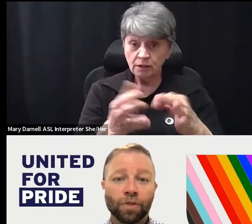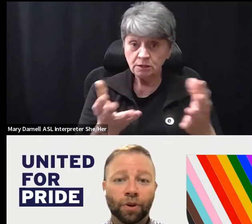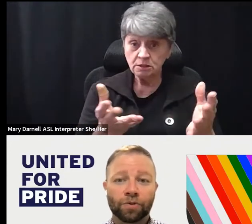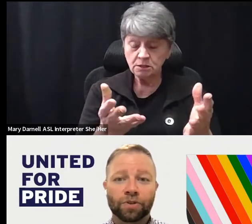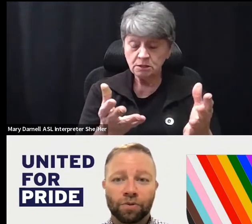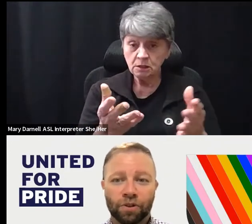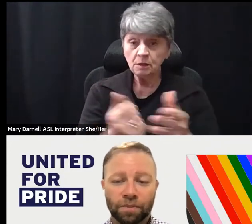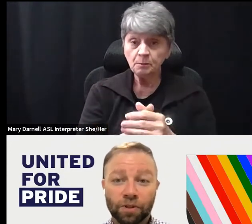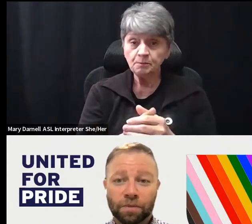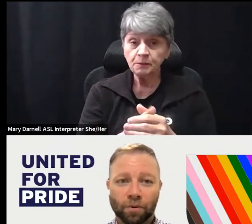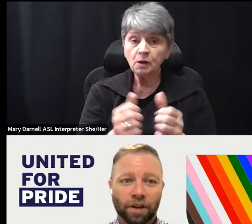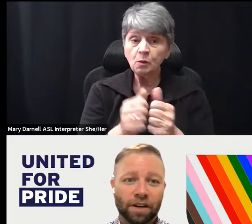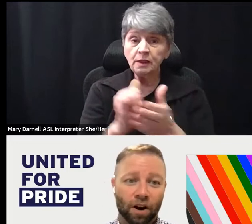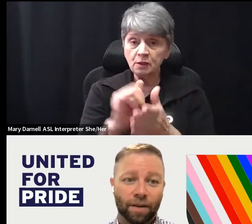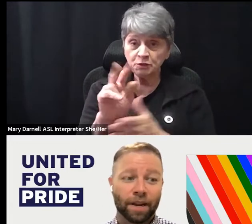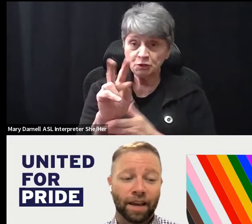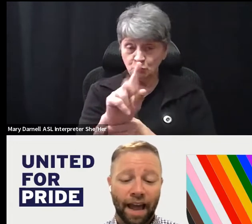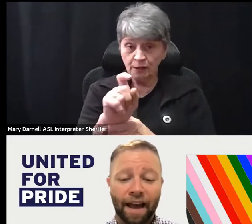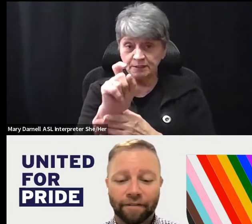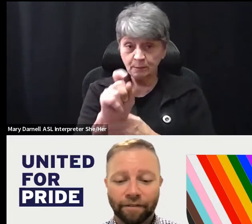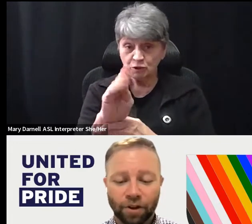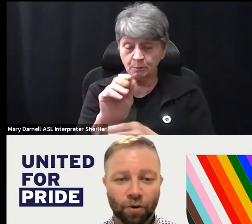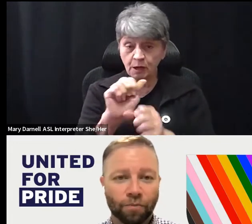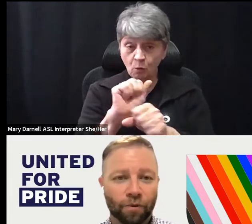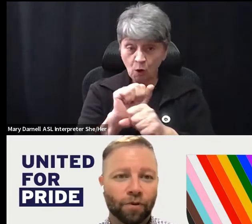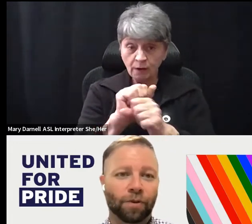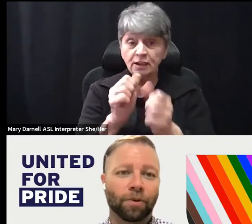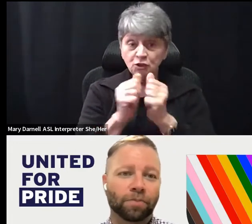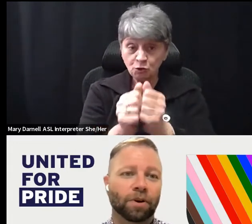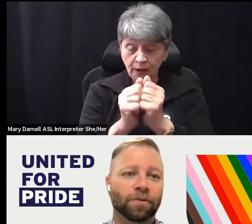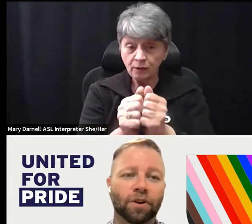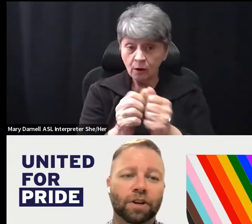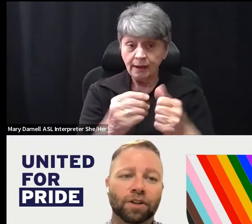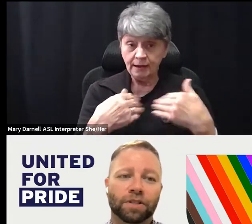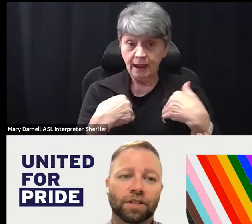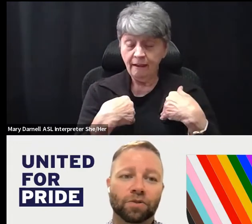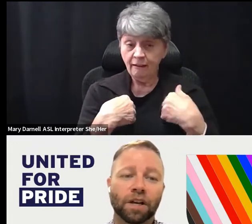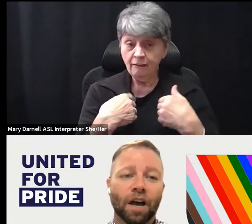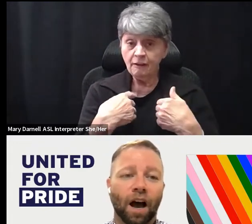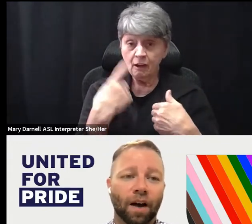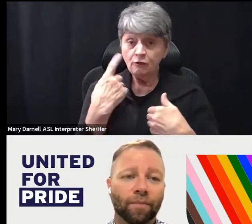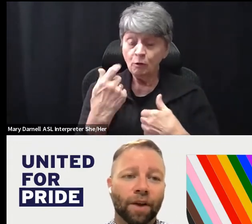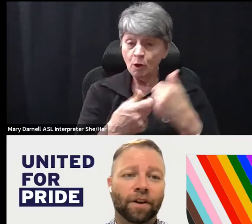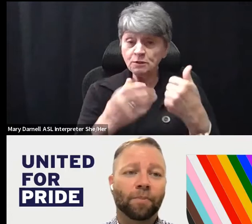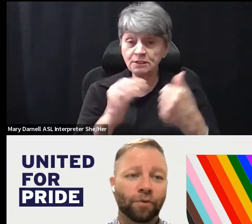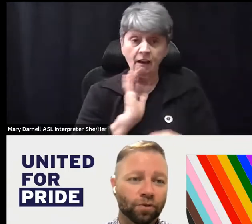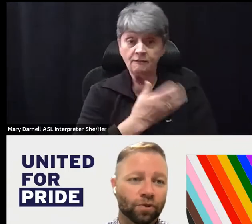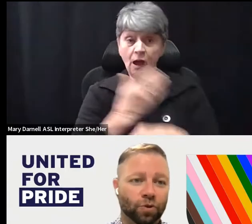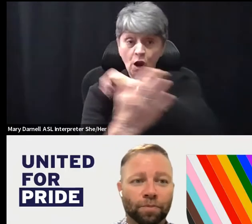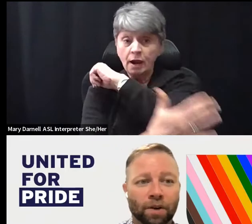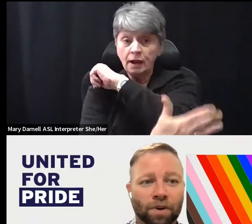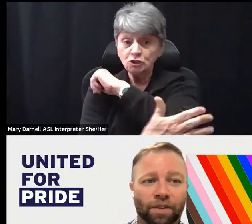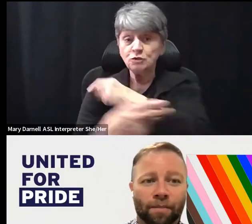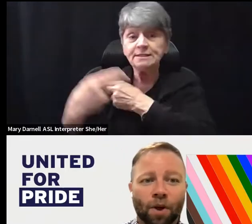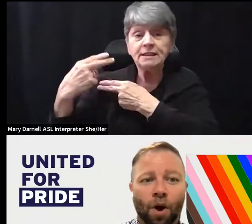So with those two that are supposed to be working in harmony and have, for the most part of our country's history, we have a couple folks,